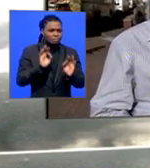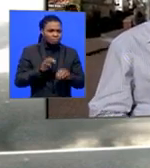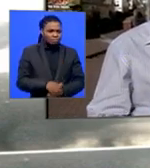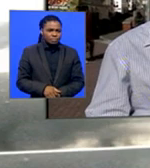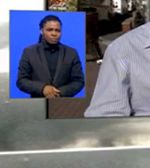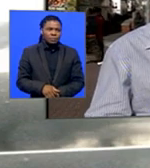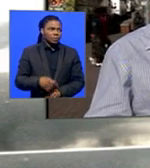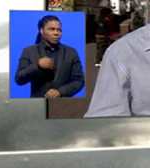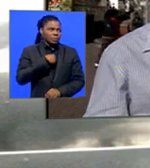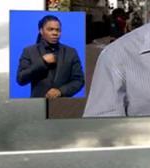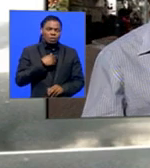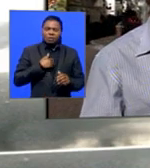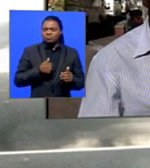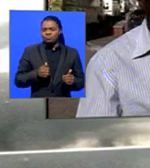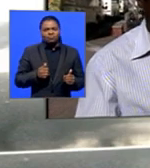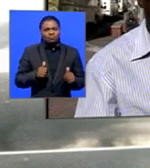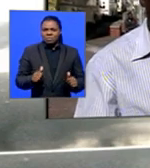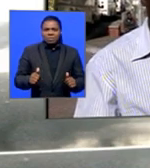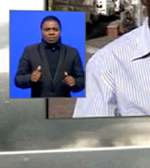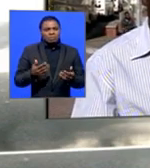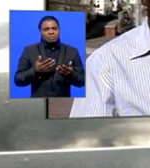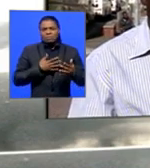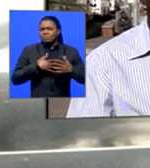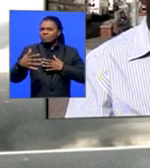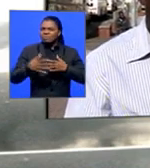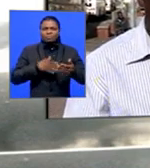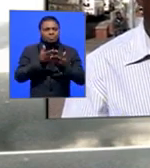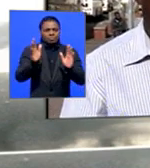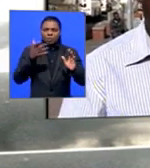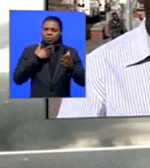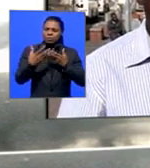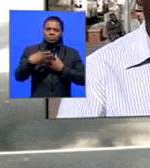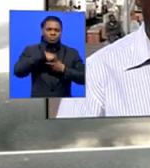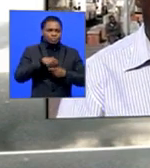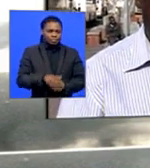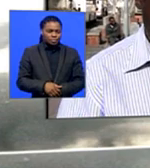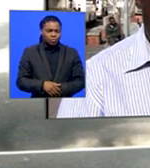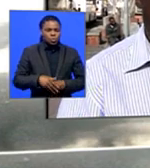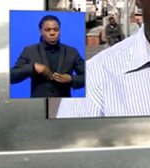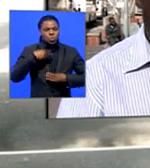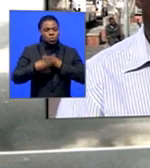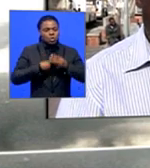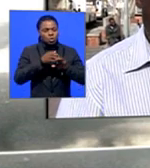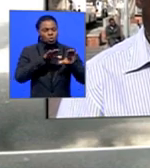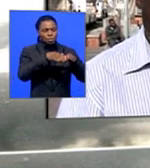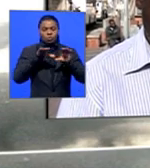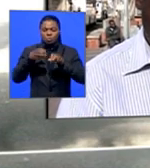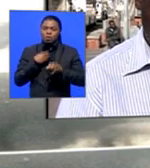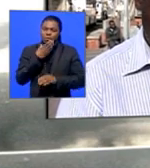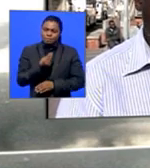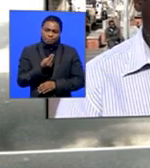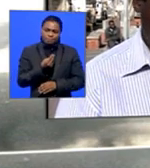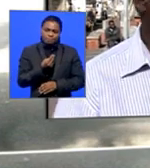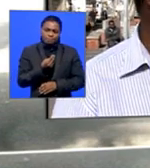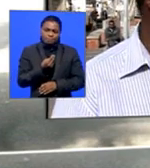to accommodate any volumes. We have working committees that